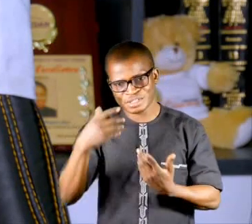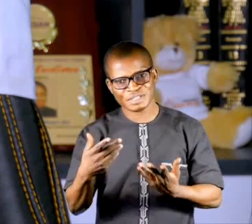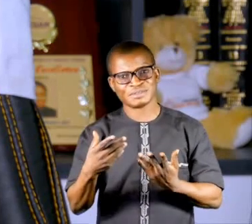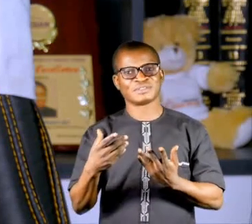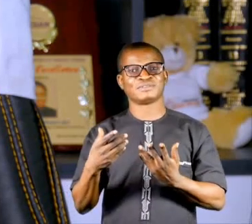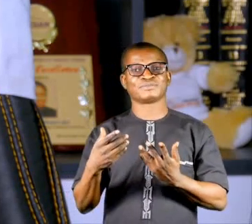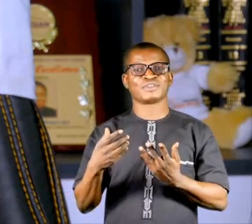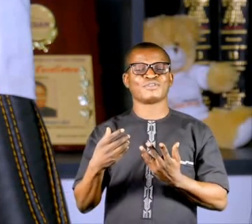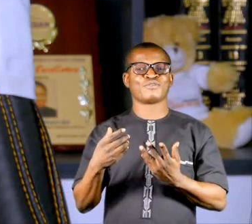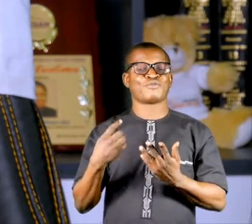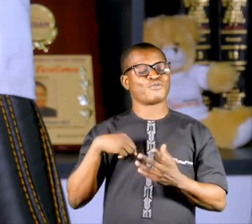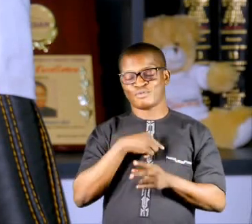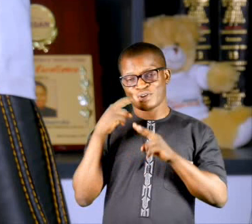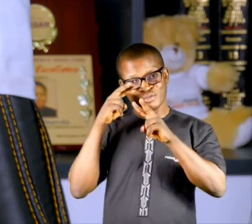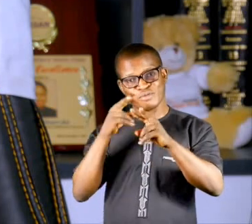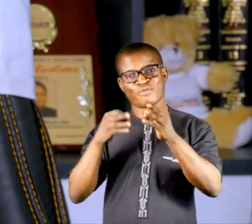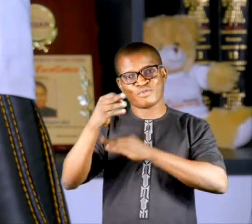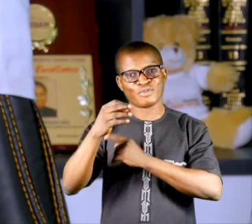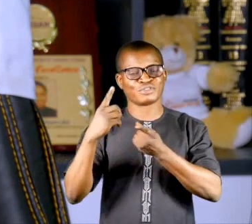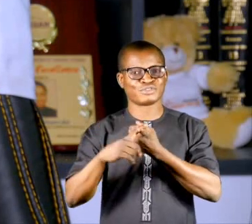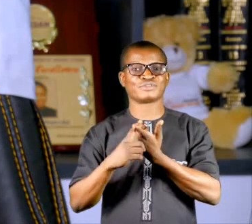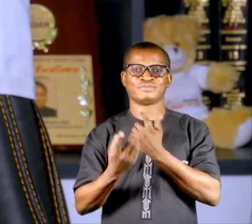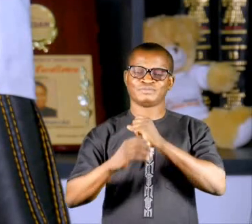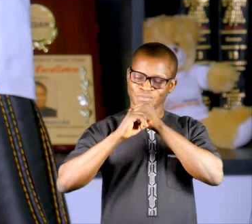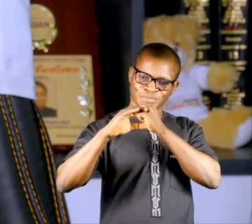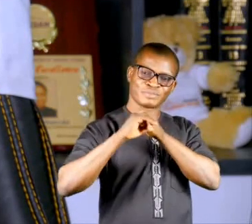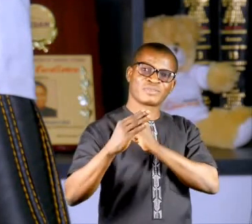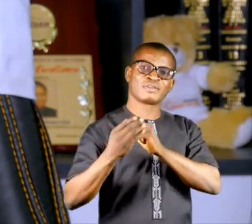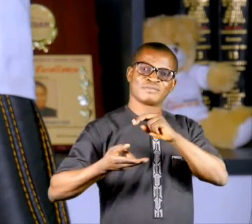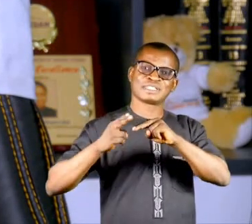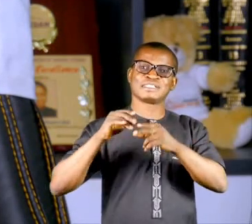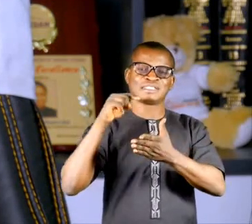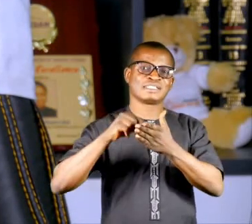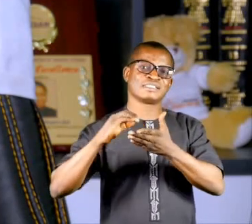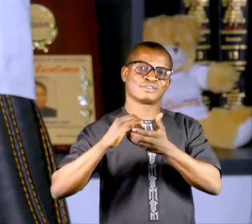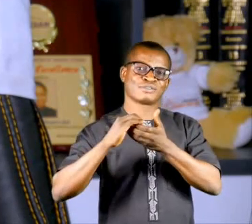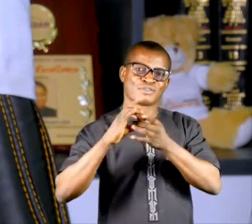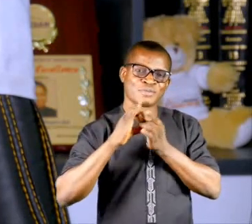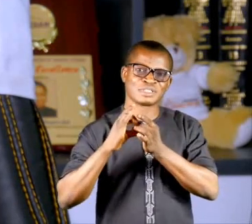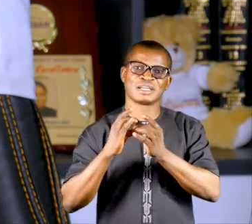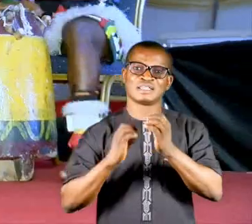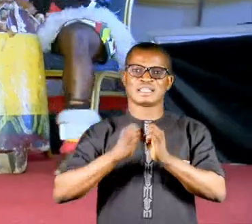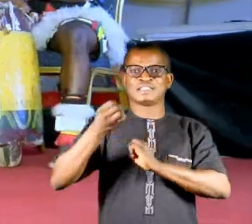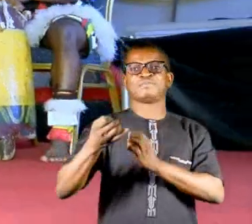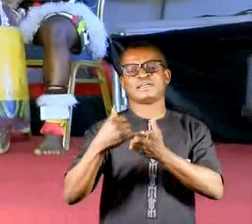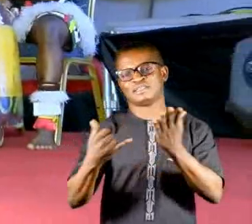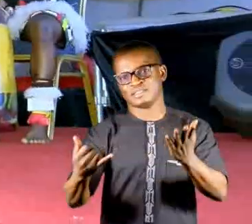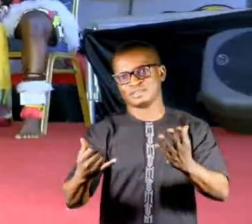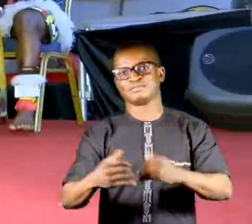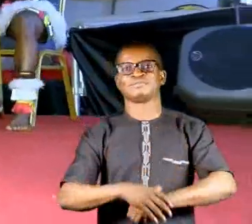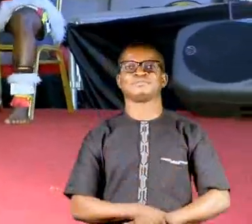Egypt. So we look forward to amplifying this cooperation and expanding our partnership.